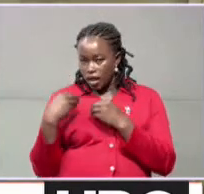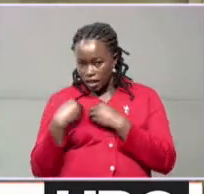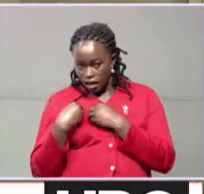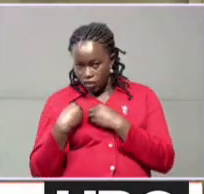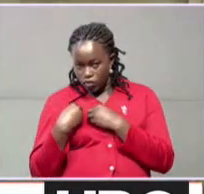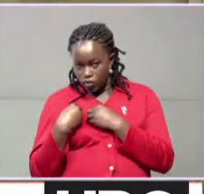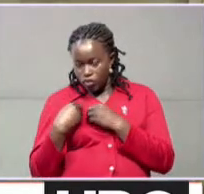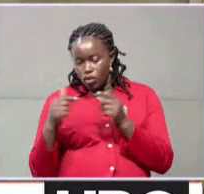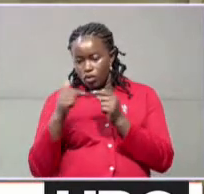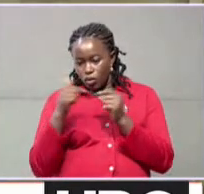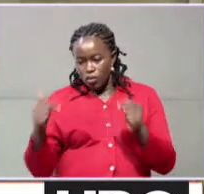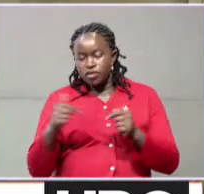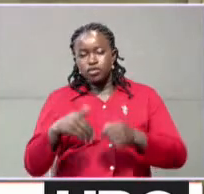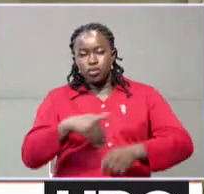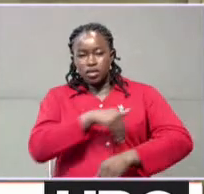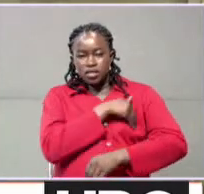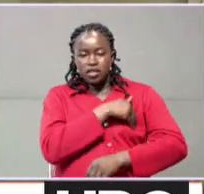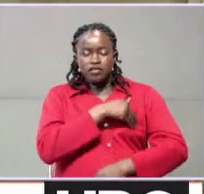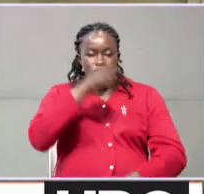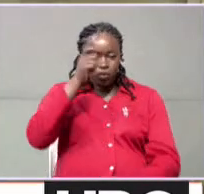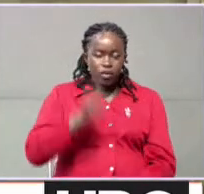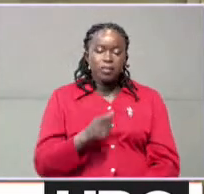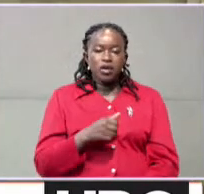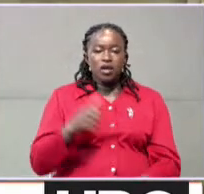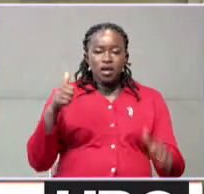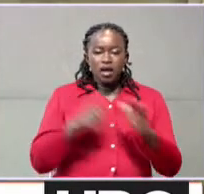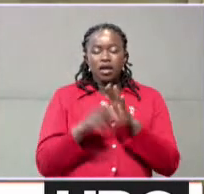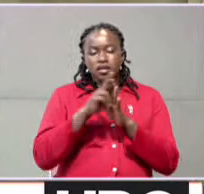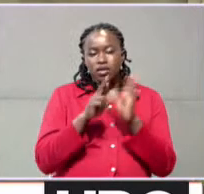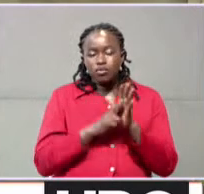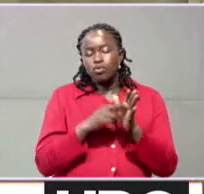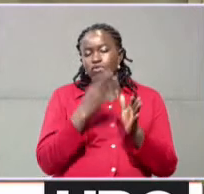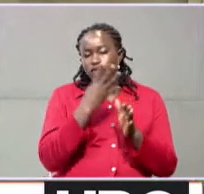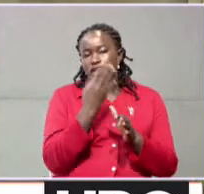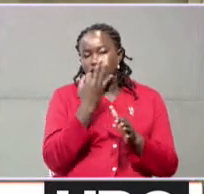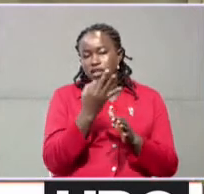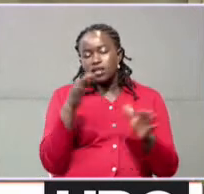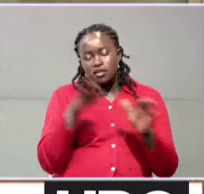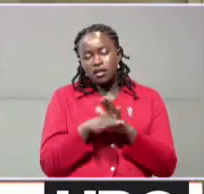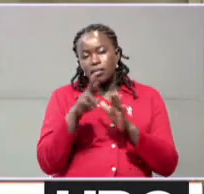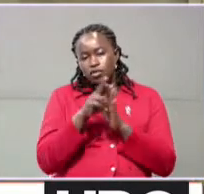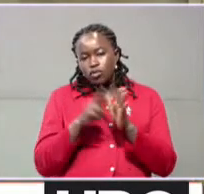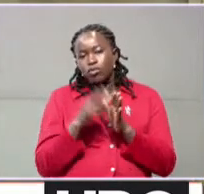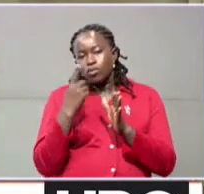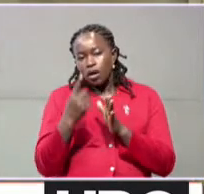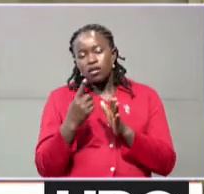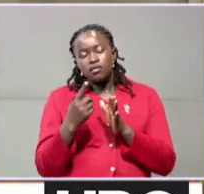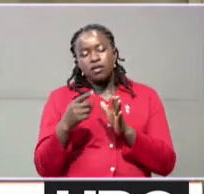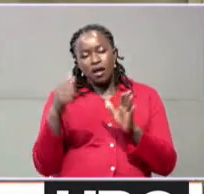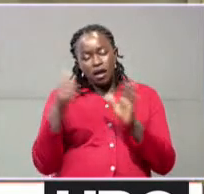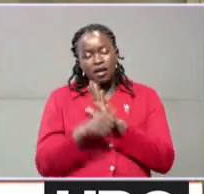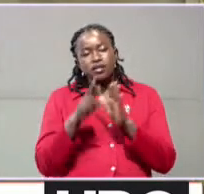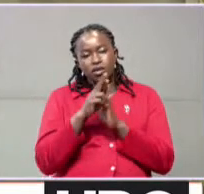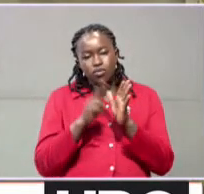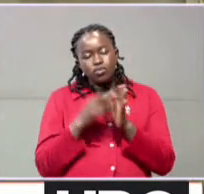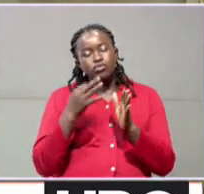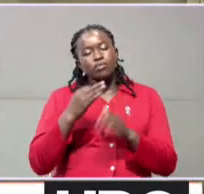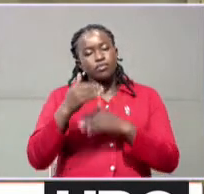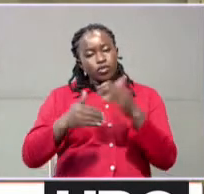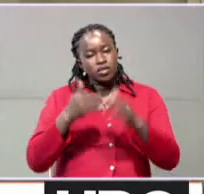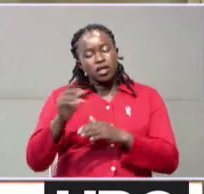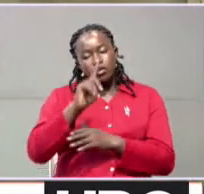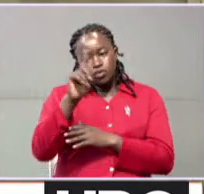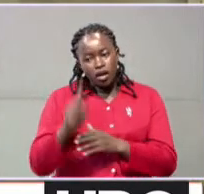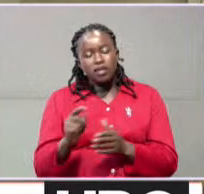the opposition chief whip under rule 43 sub rule one of our rules of procedure to ask a question